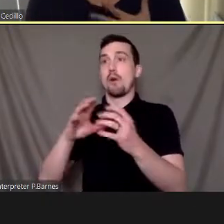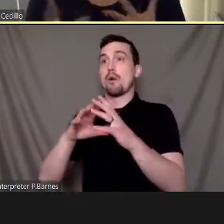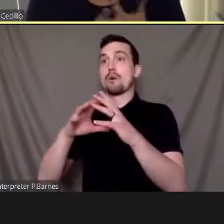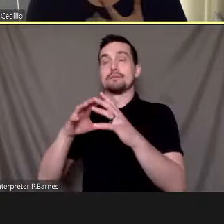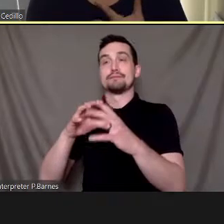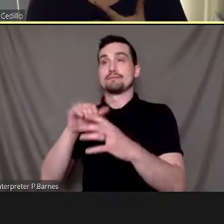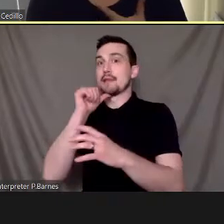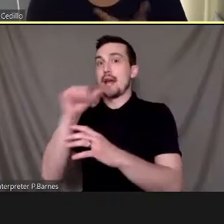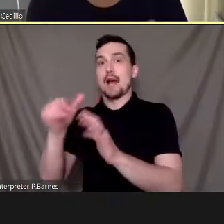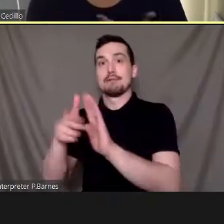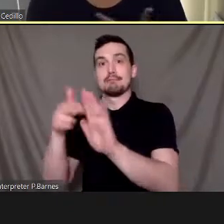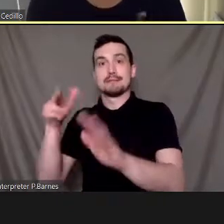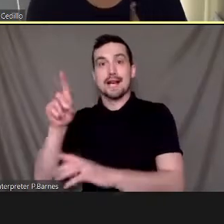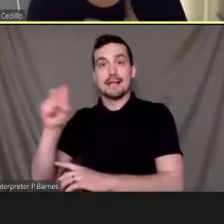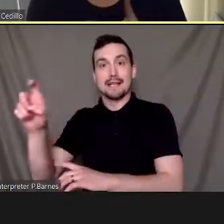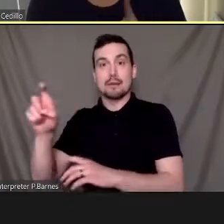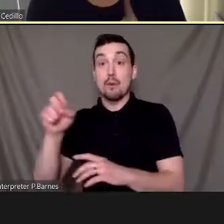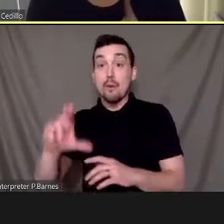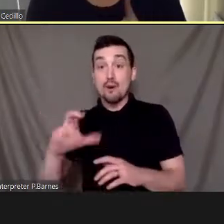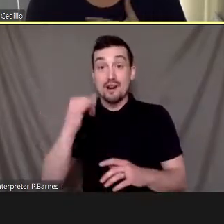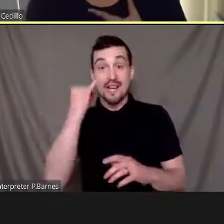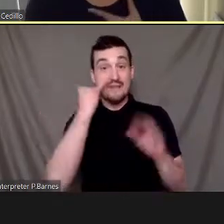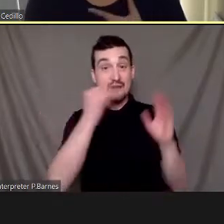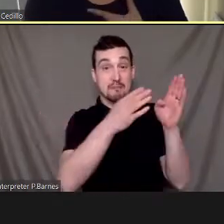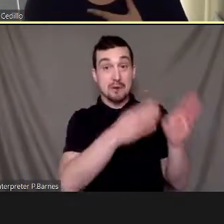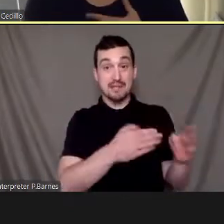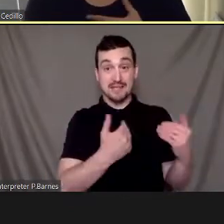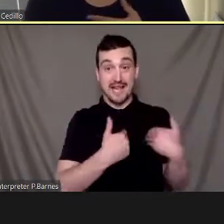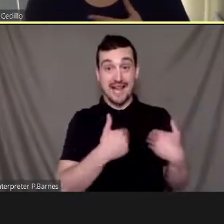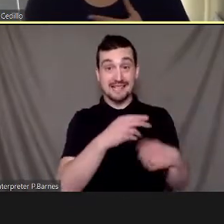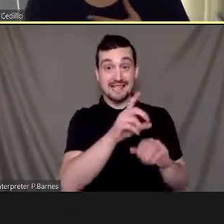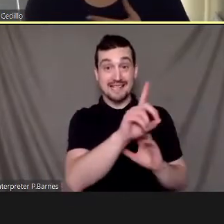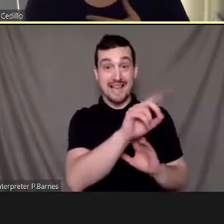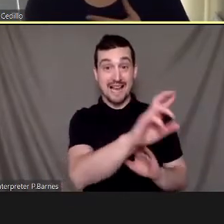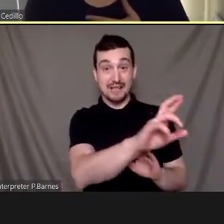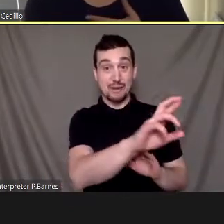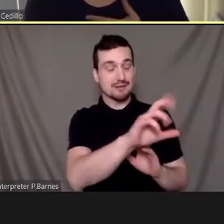they are used to discount students' experiences. And